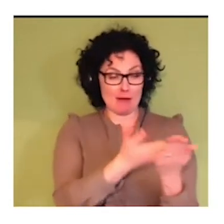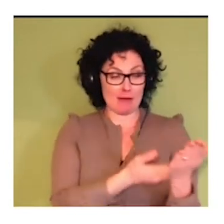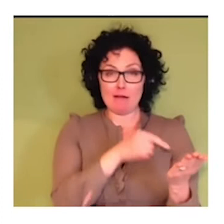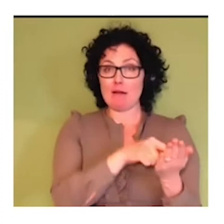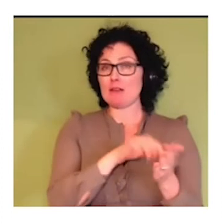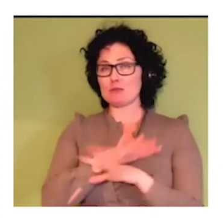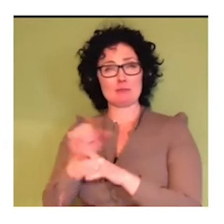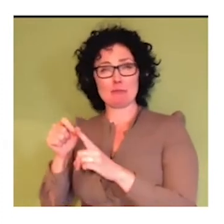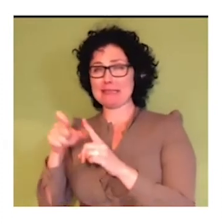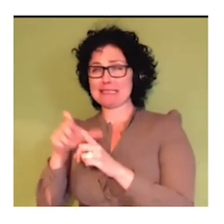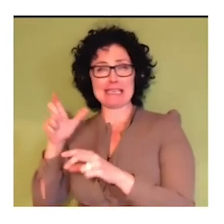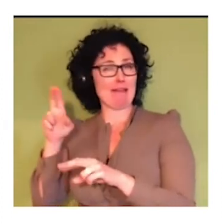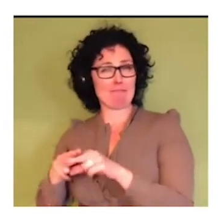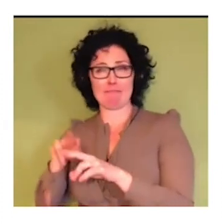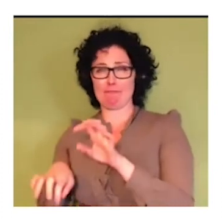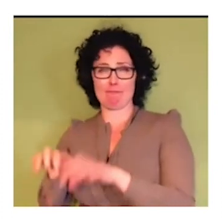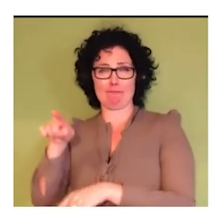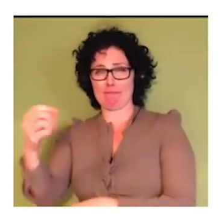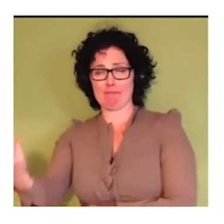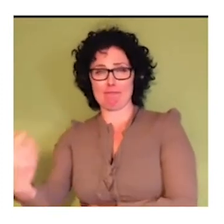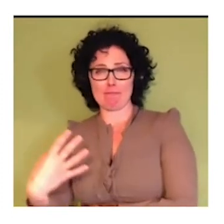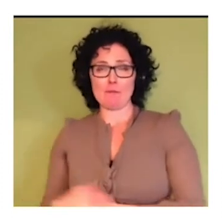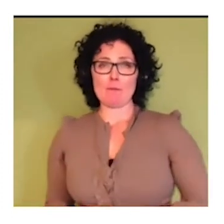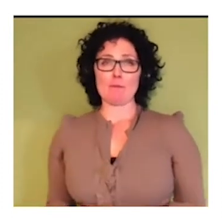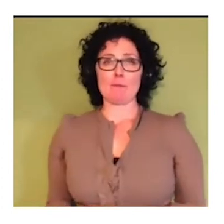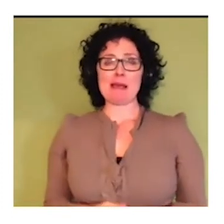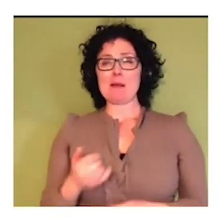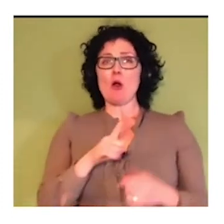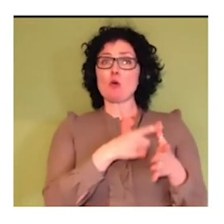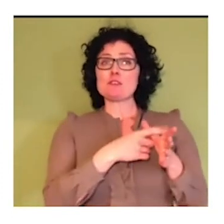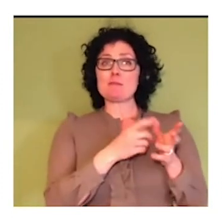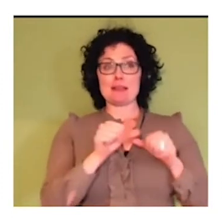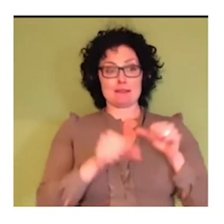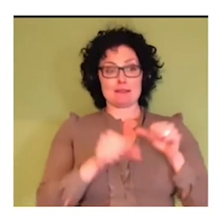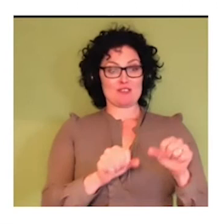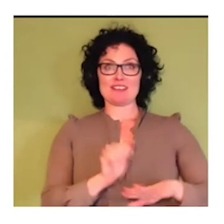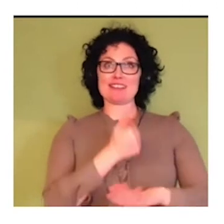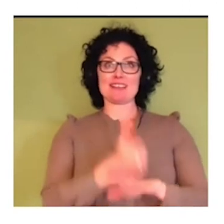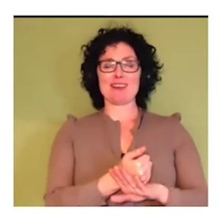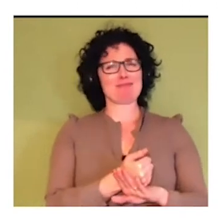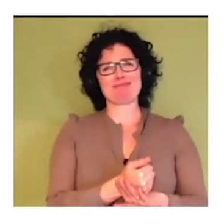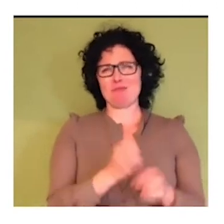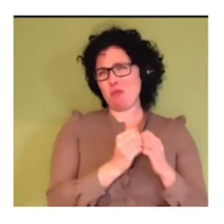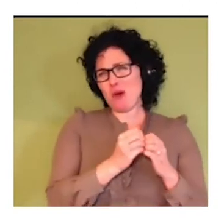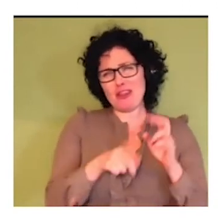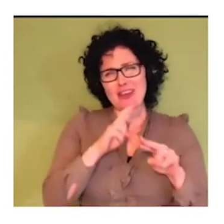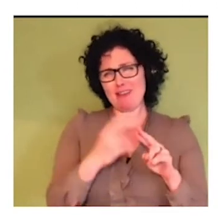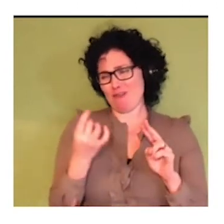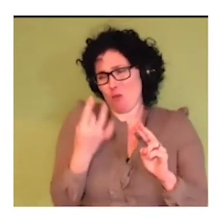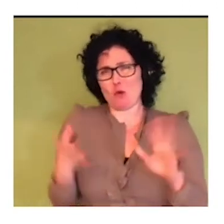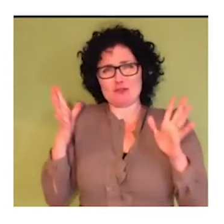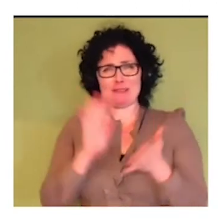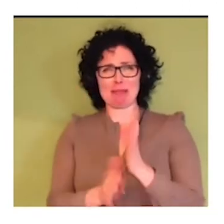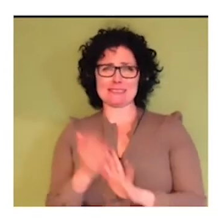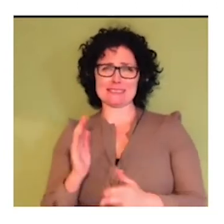an automated process if you're doing something one-off. So a couple of examples to illustrate